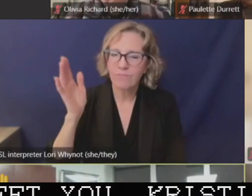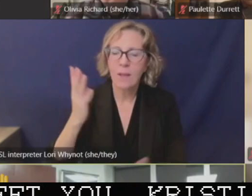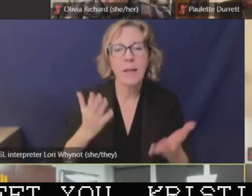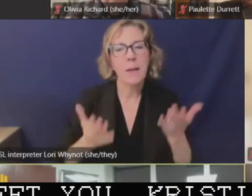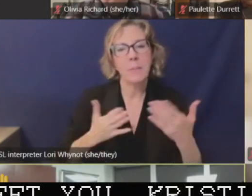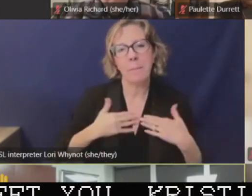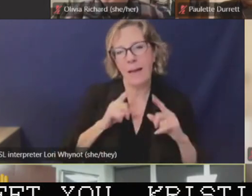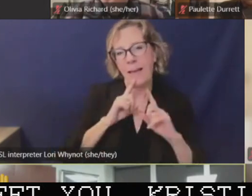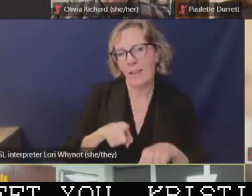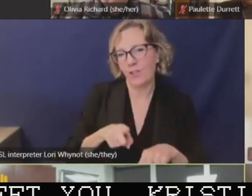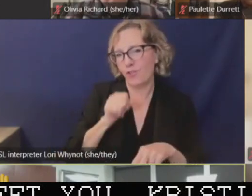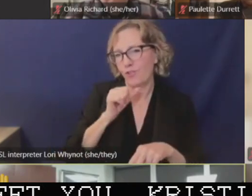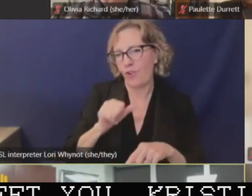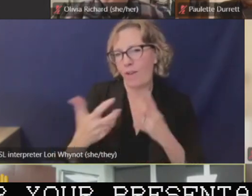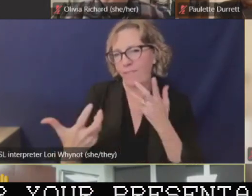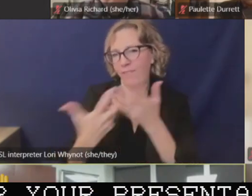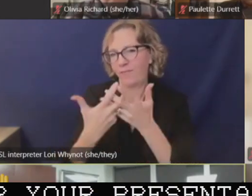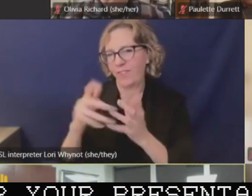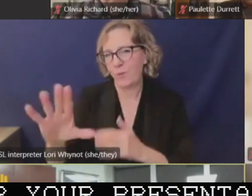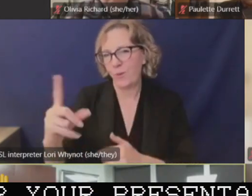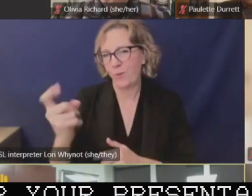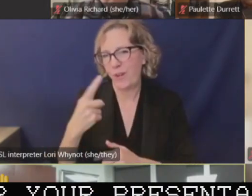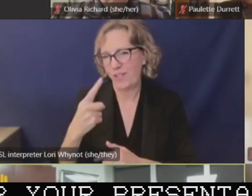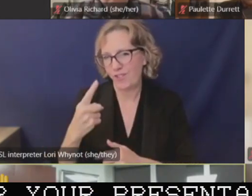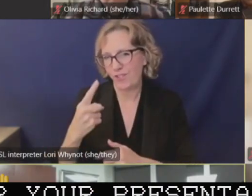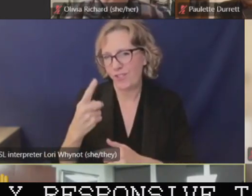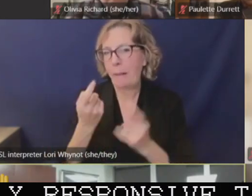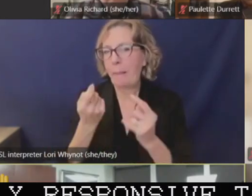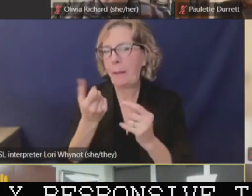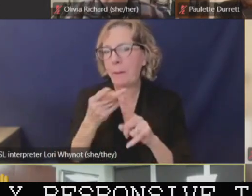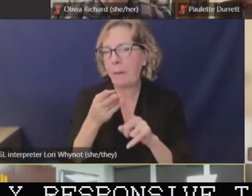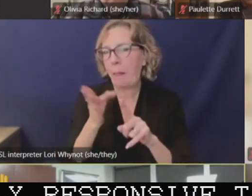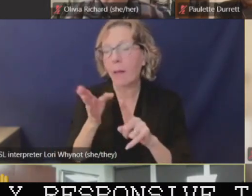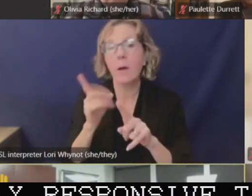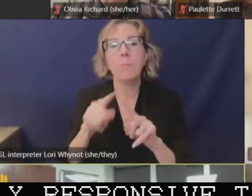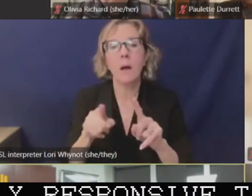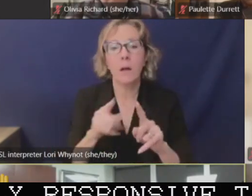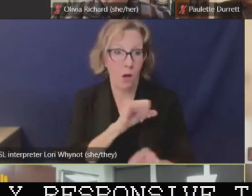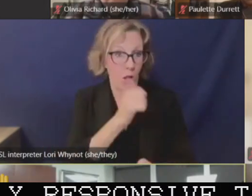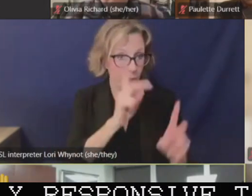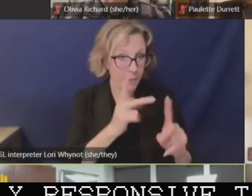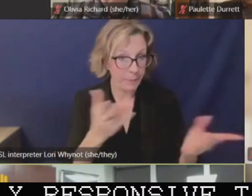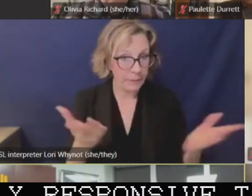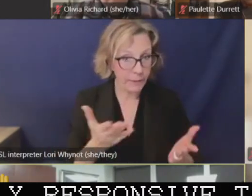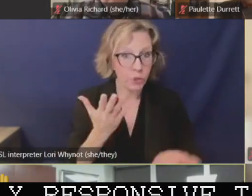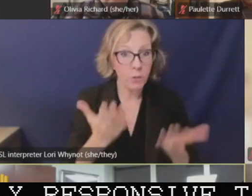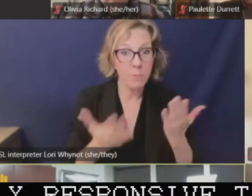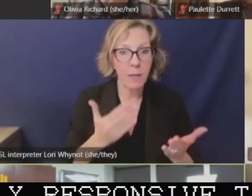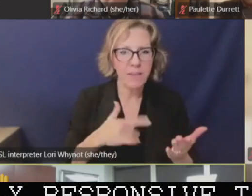a minute ago, but and others on the call may disagree with me, but I am